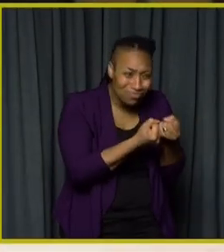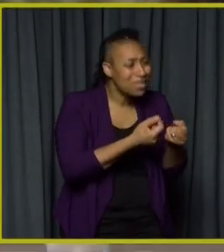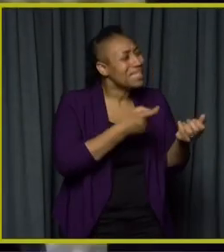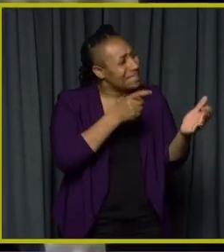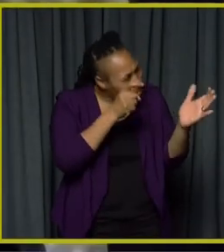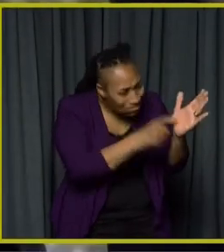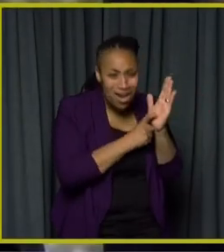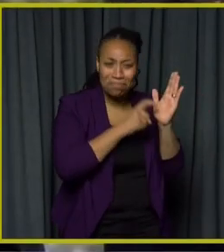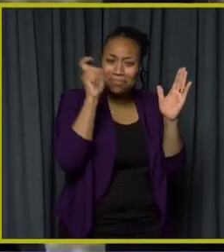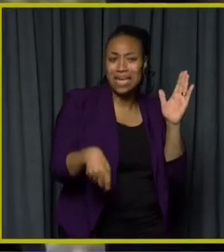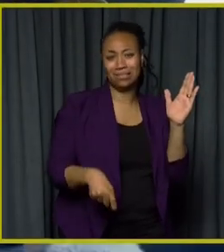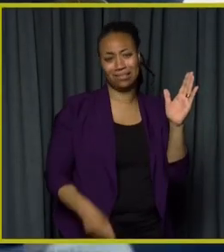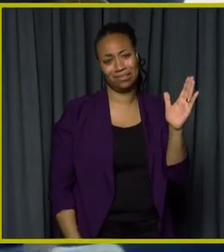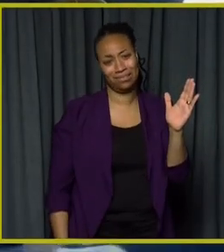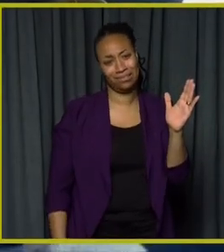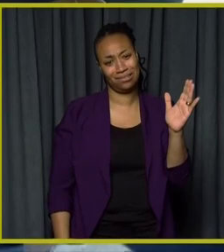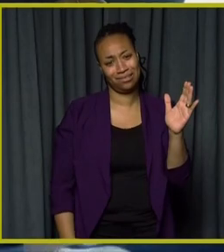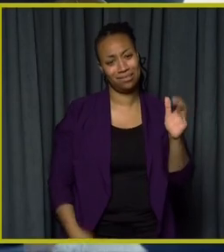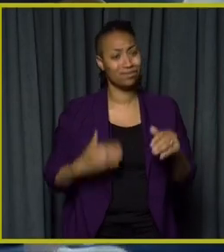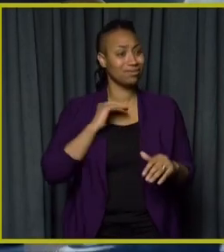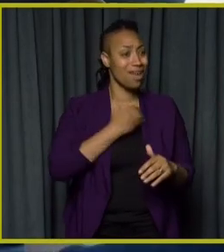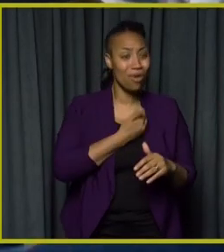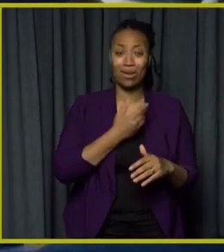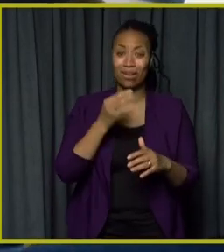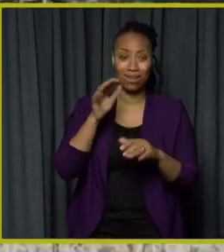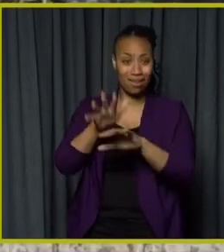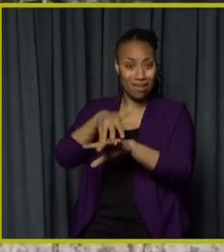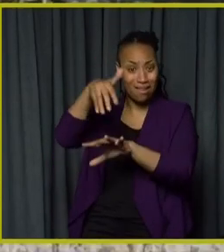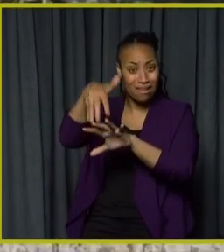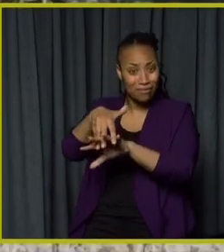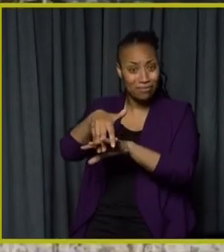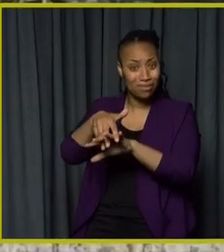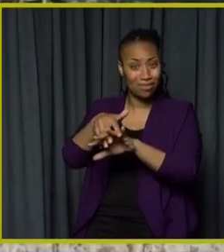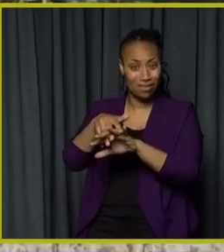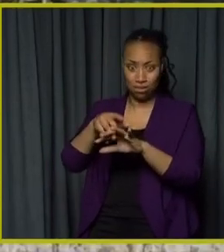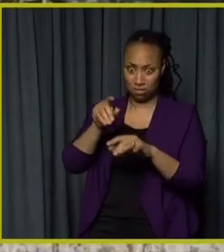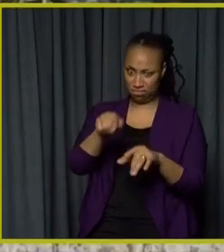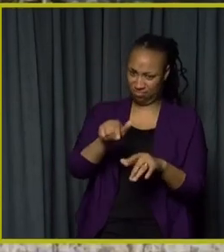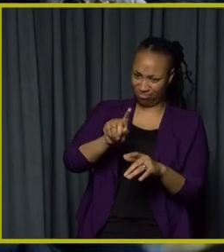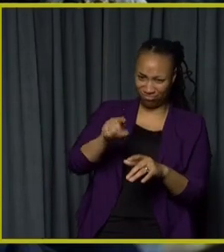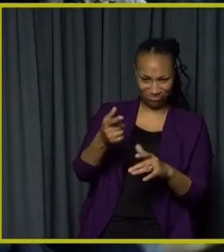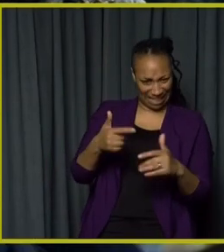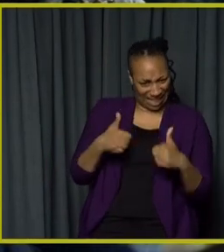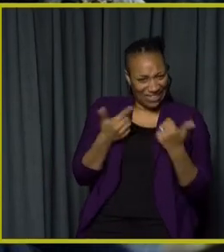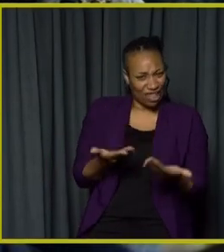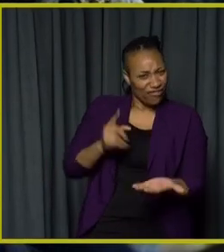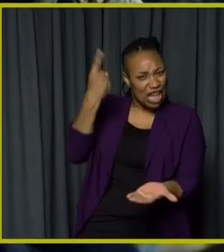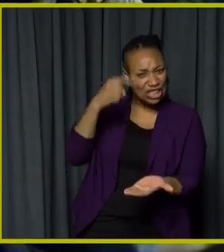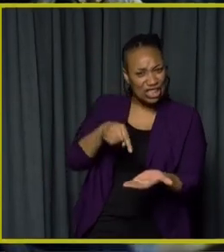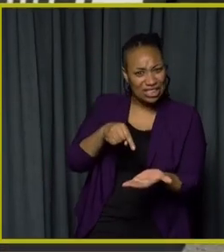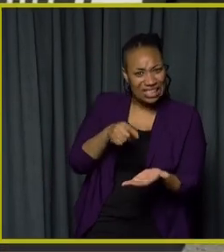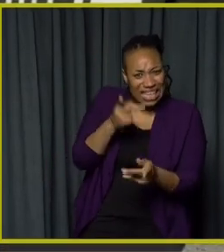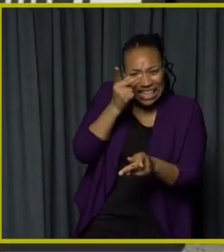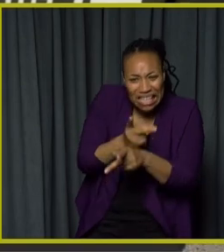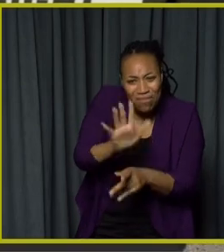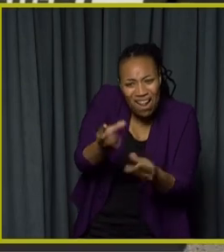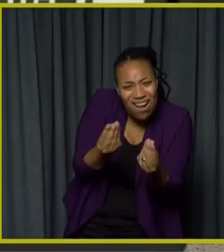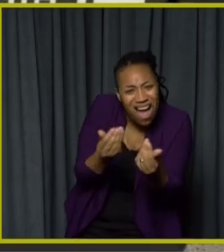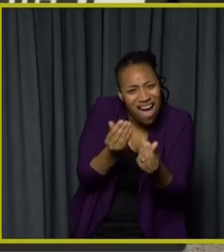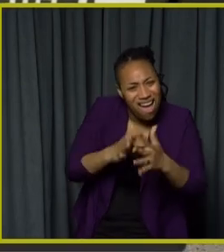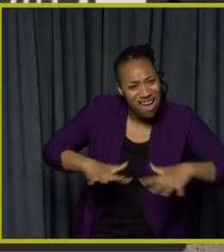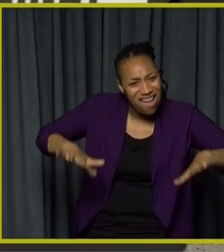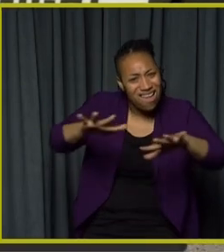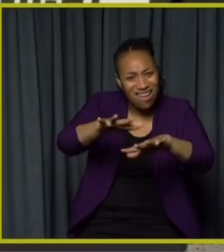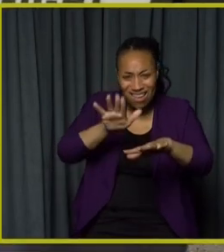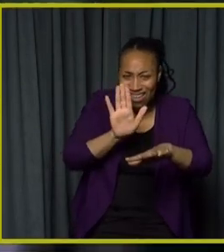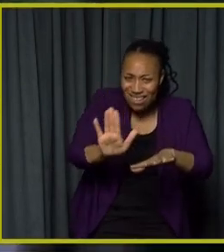Nation, Native American and Alaskan Native people retain their tribal recognition as a nation, not